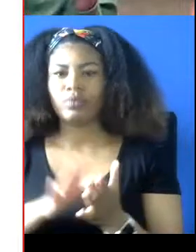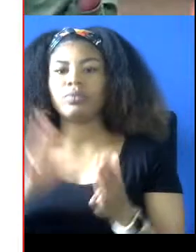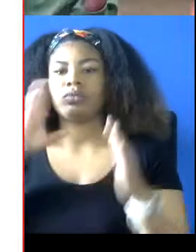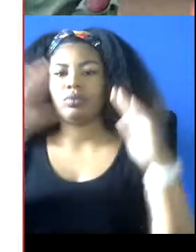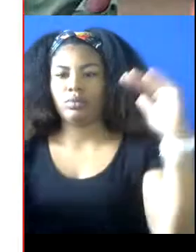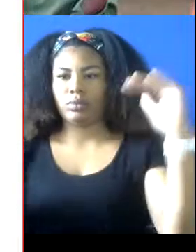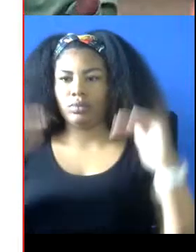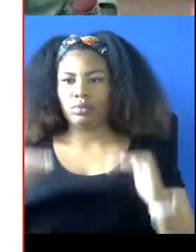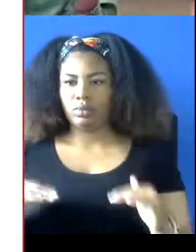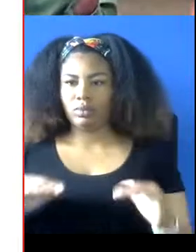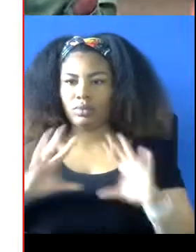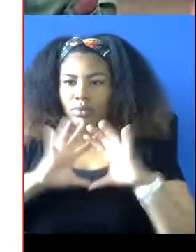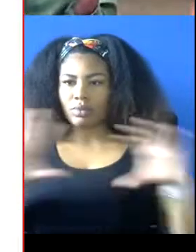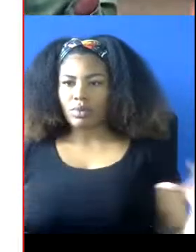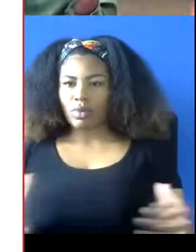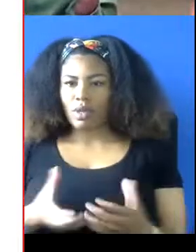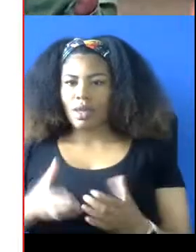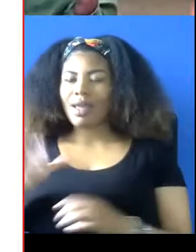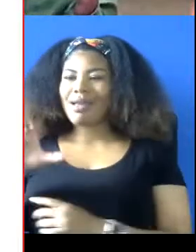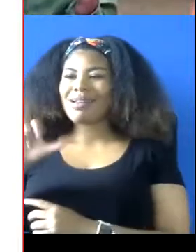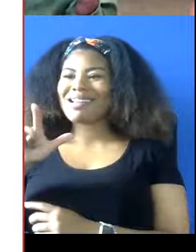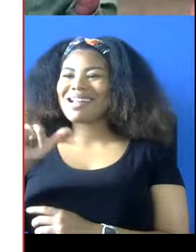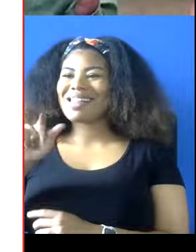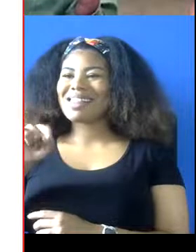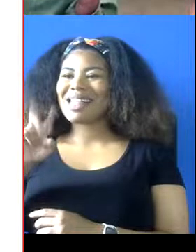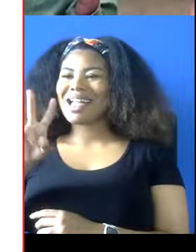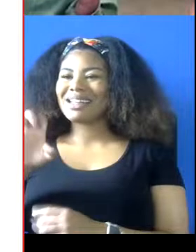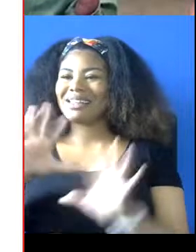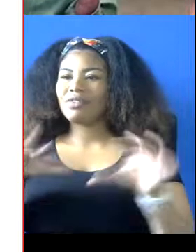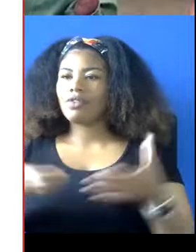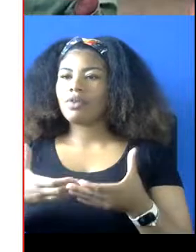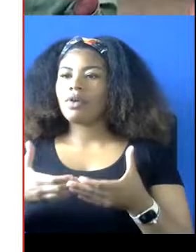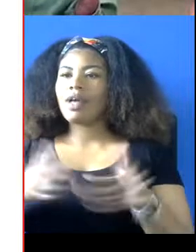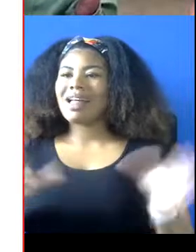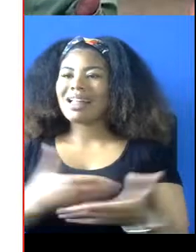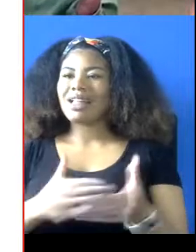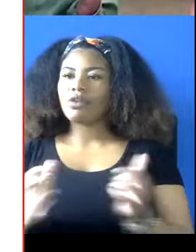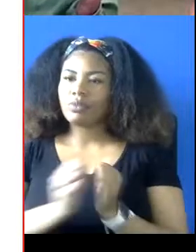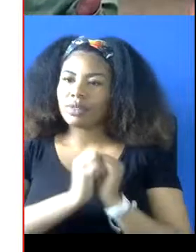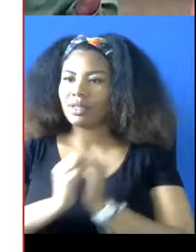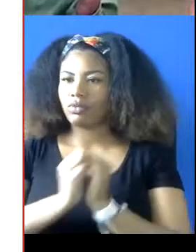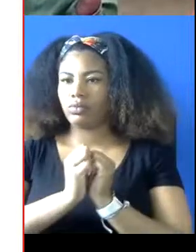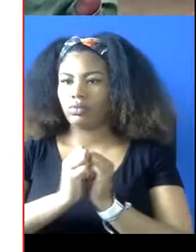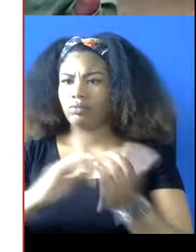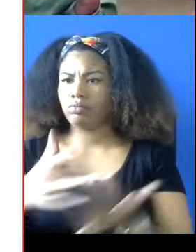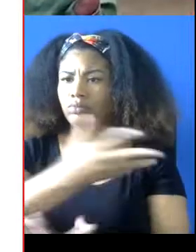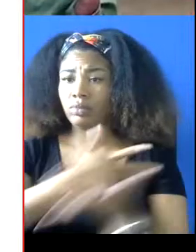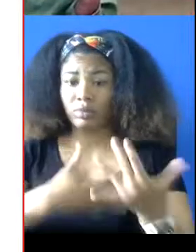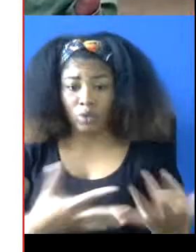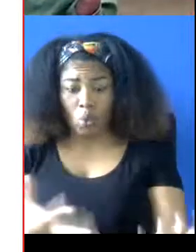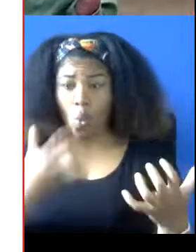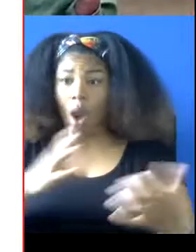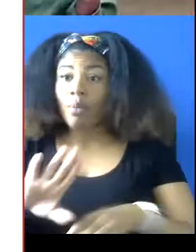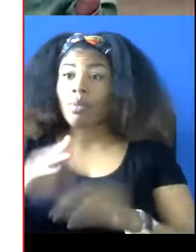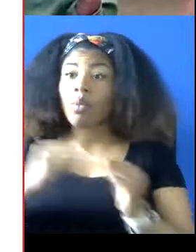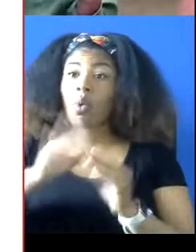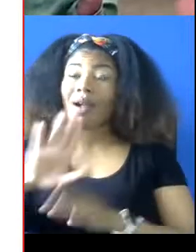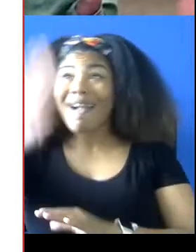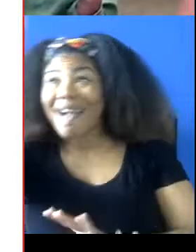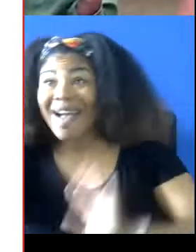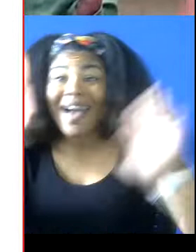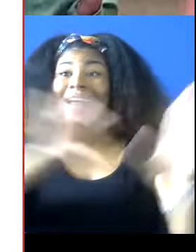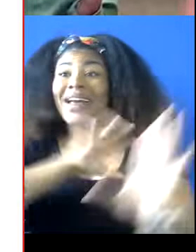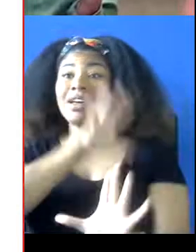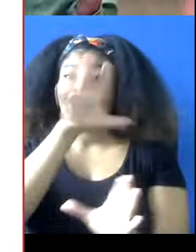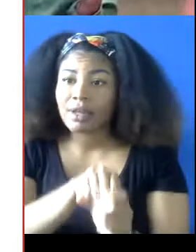as a whole and what the classroom culture looks like, social practices, again, participation, their sense of belonging versus their